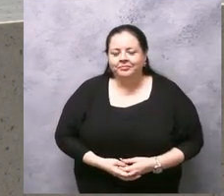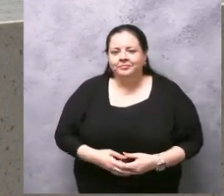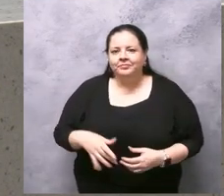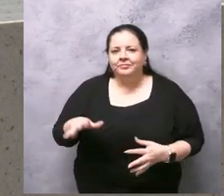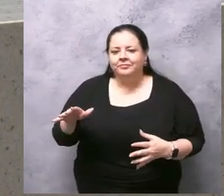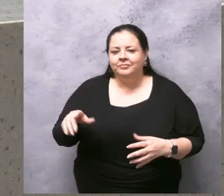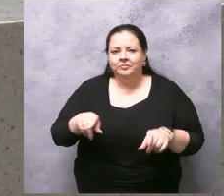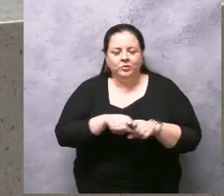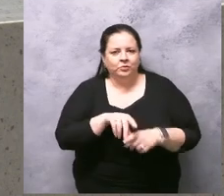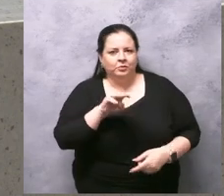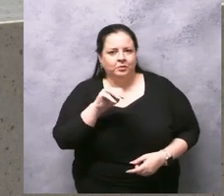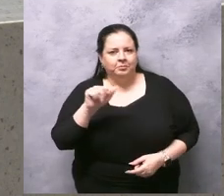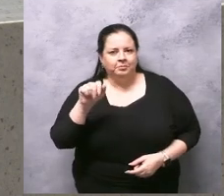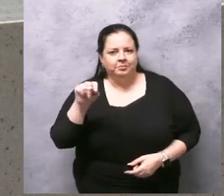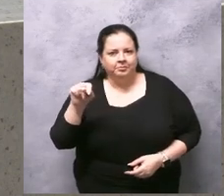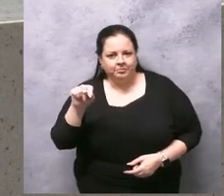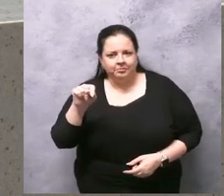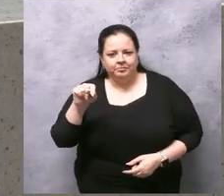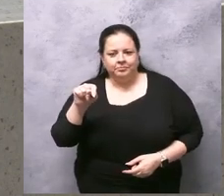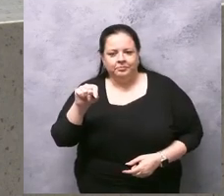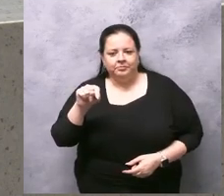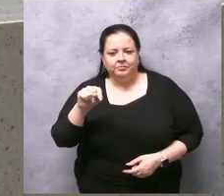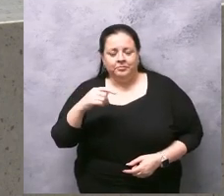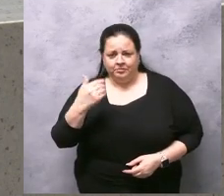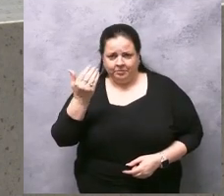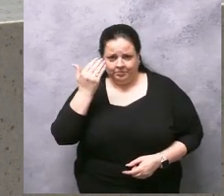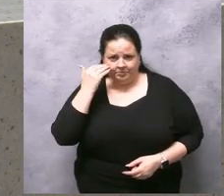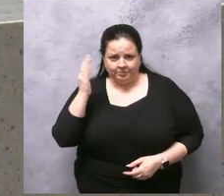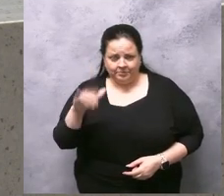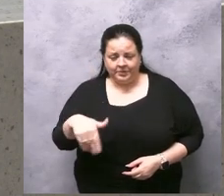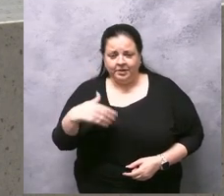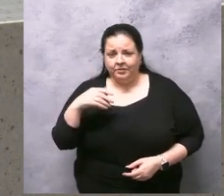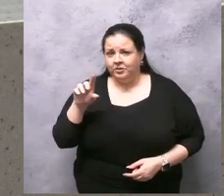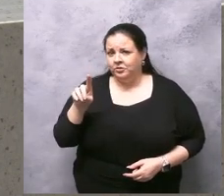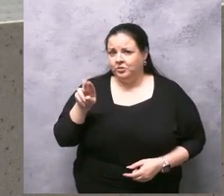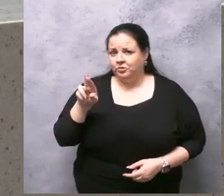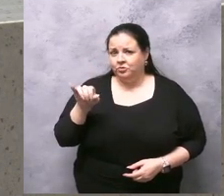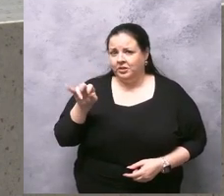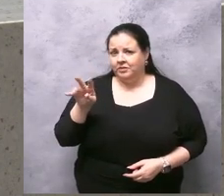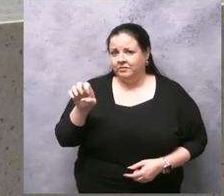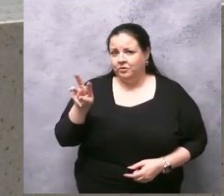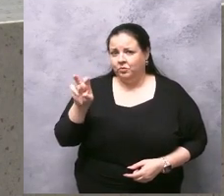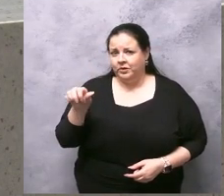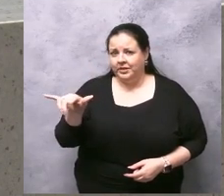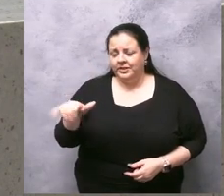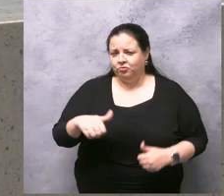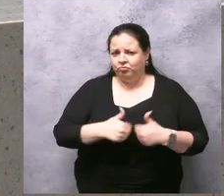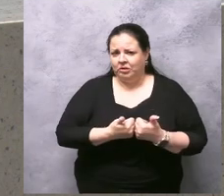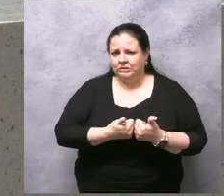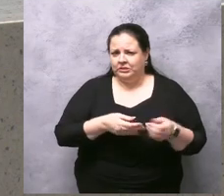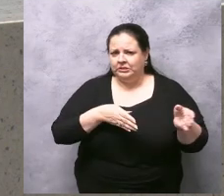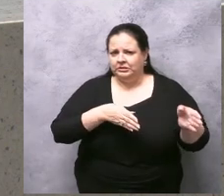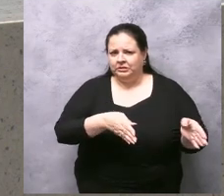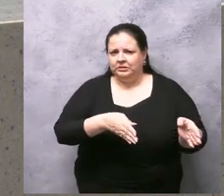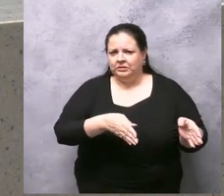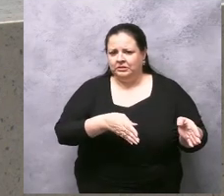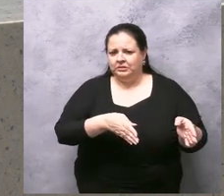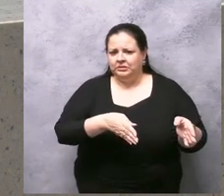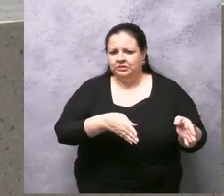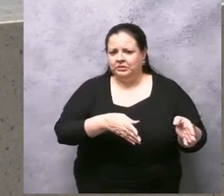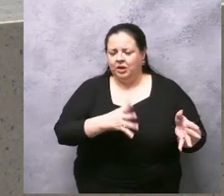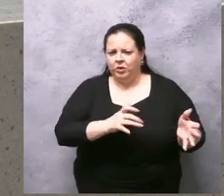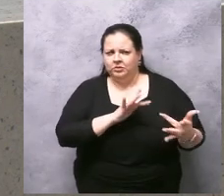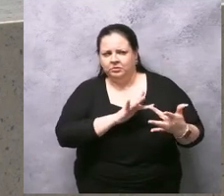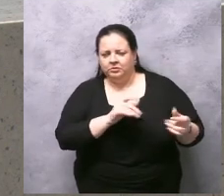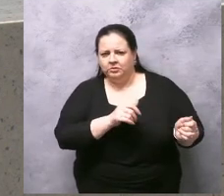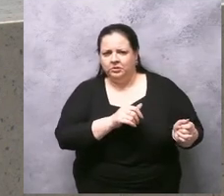Matt, there's a driveway challenge issue that they have, and I was wanting to touch base with you on pick up and drop off.